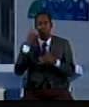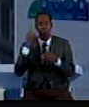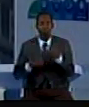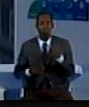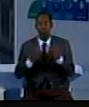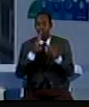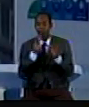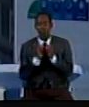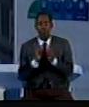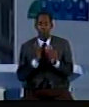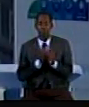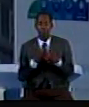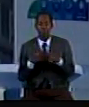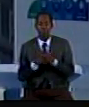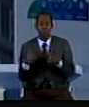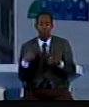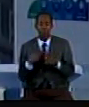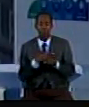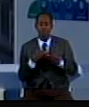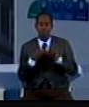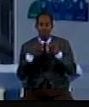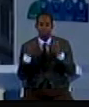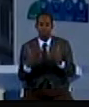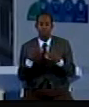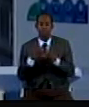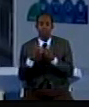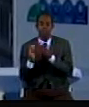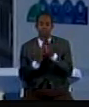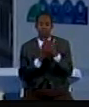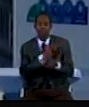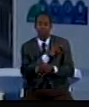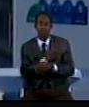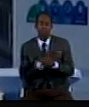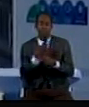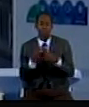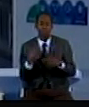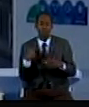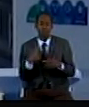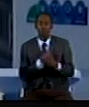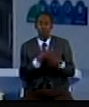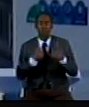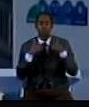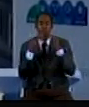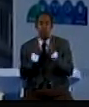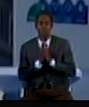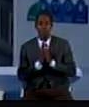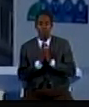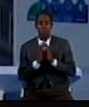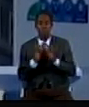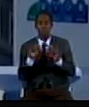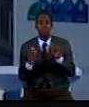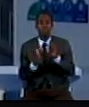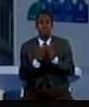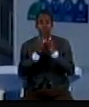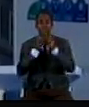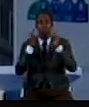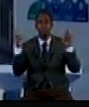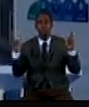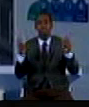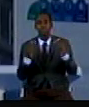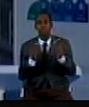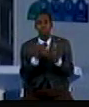as we continue now. In Jesus' mighty name, we are praying. A louder amen.